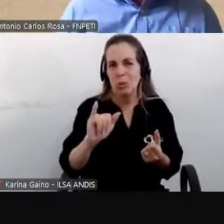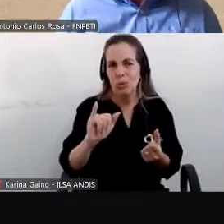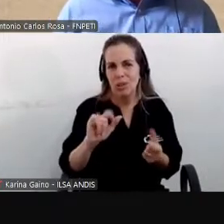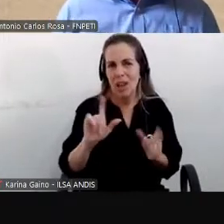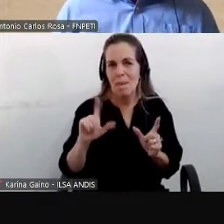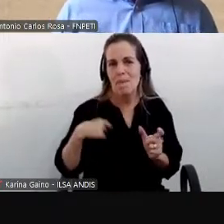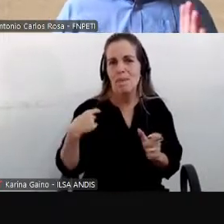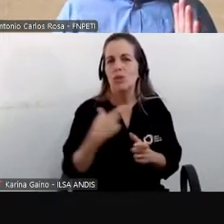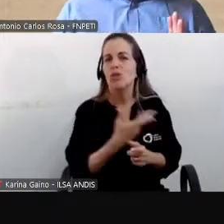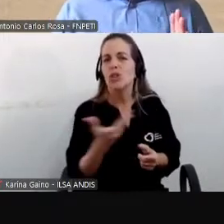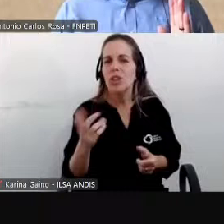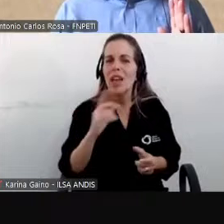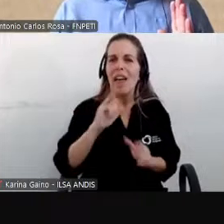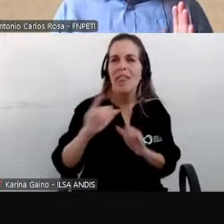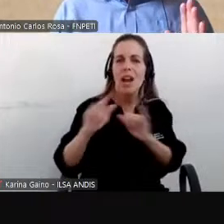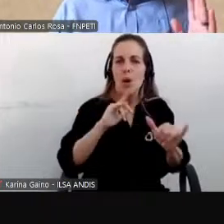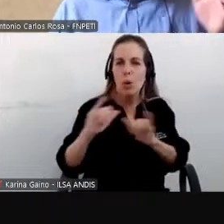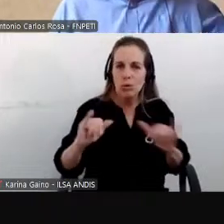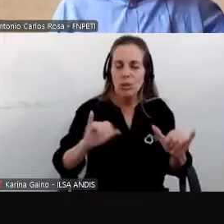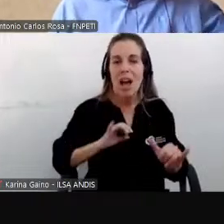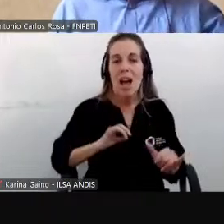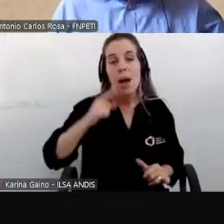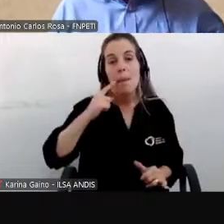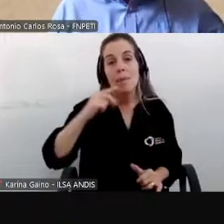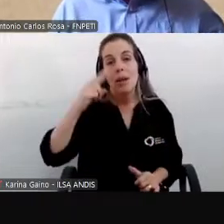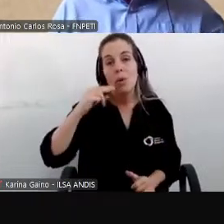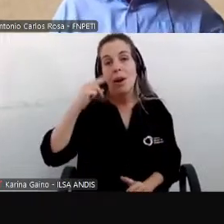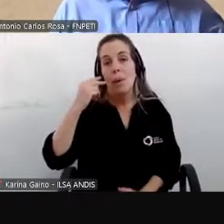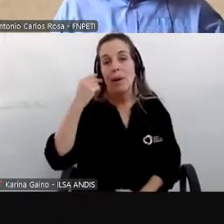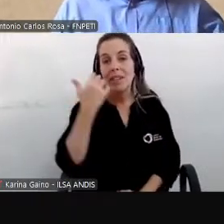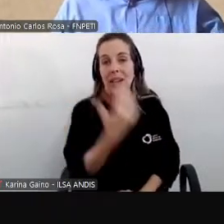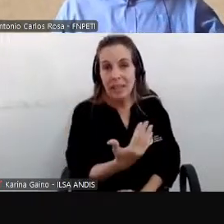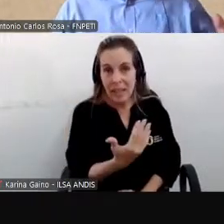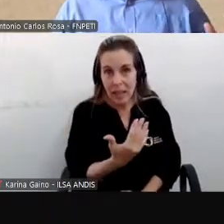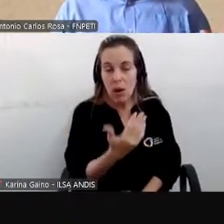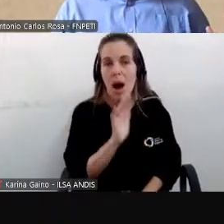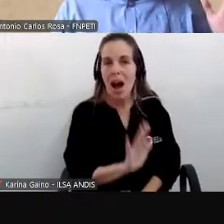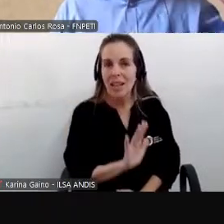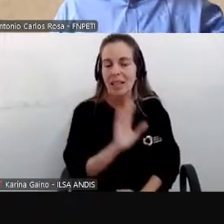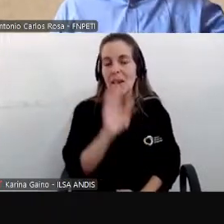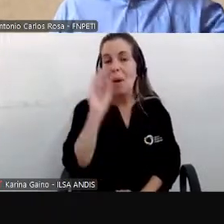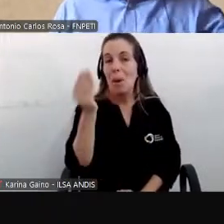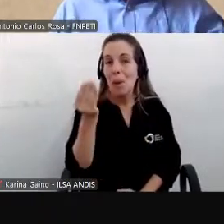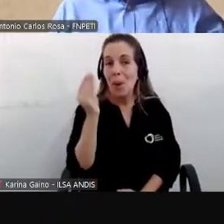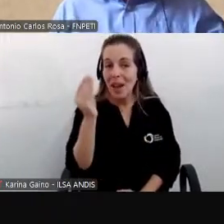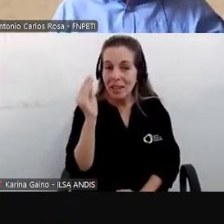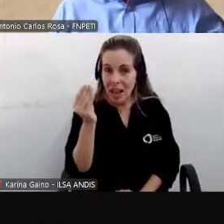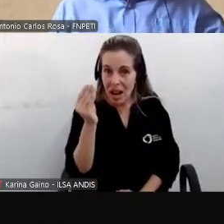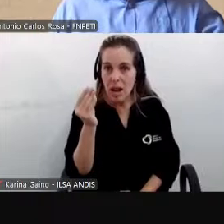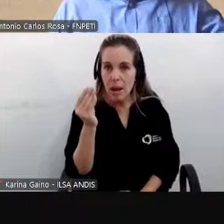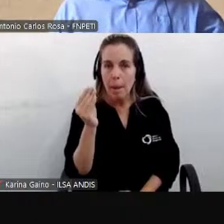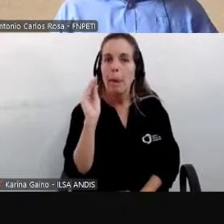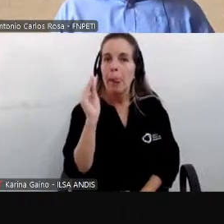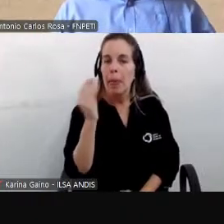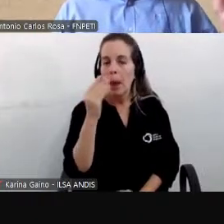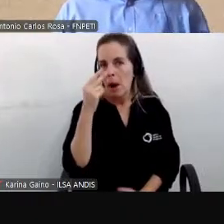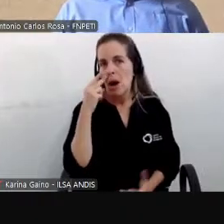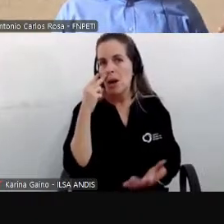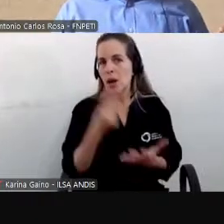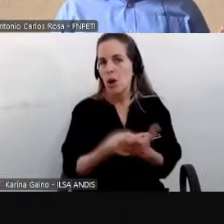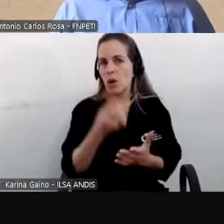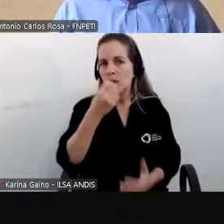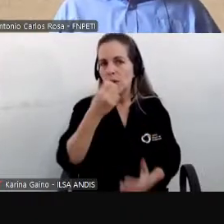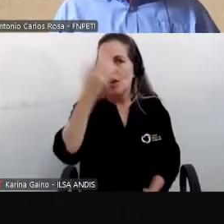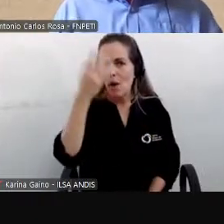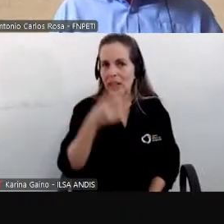policies. Many complaints were filed by civil society organizations, and in 1995, Brazil